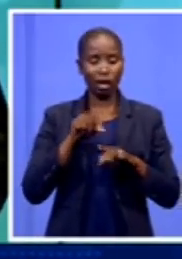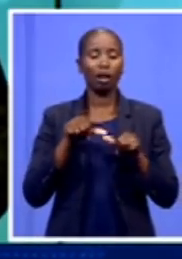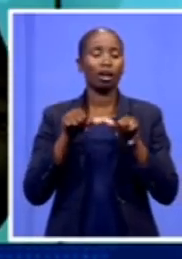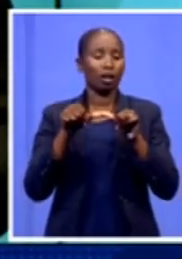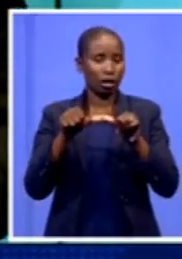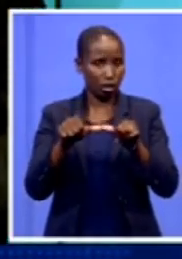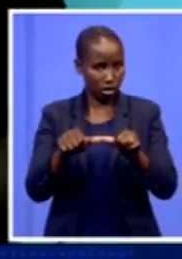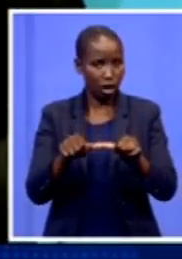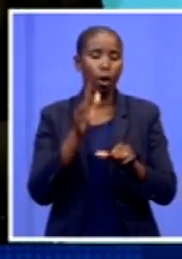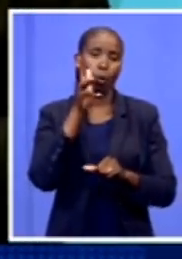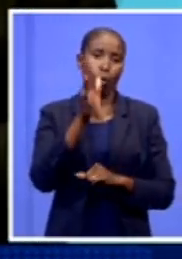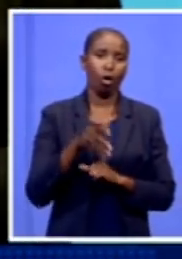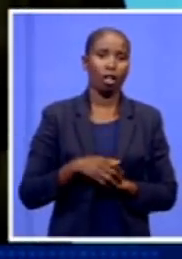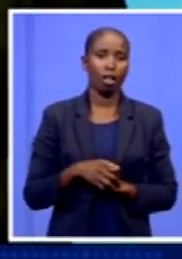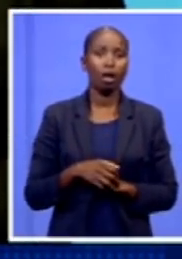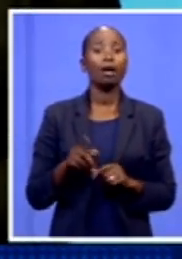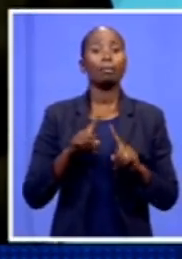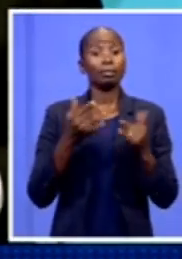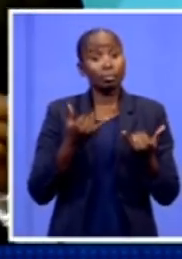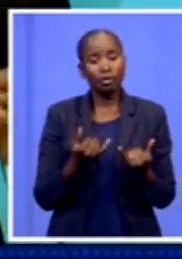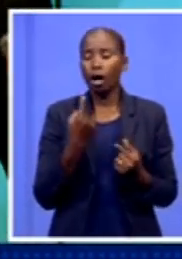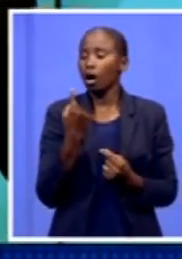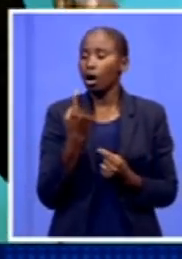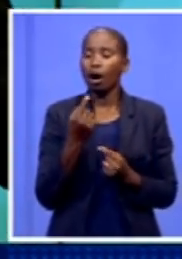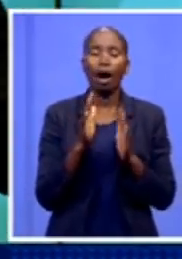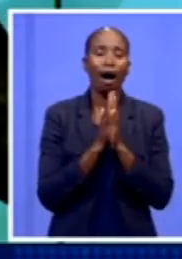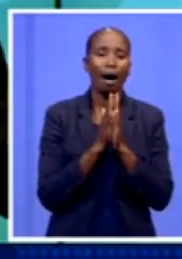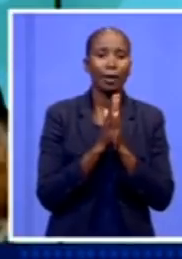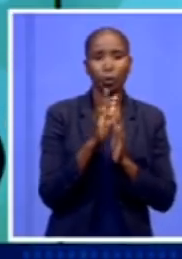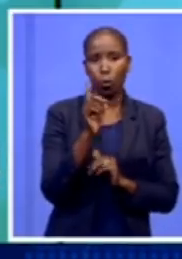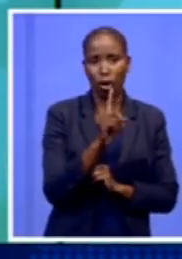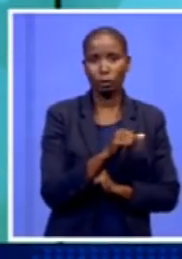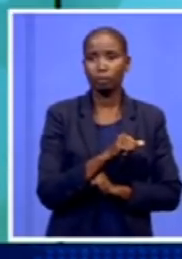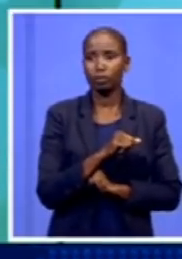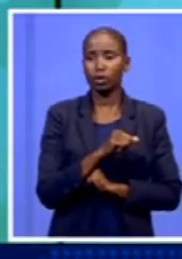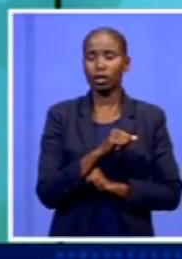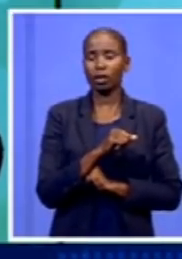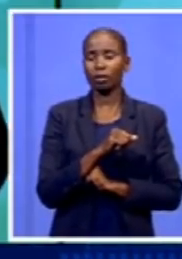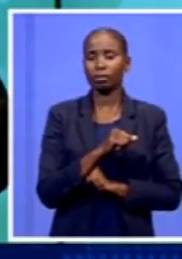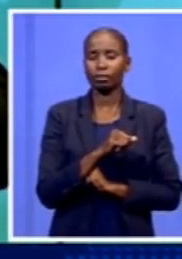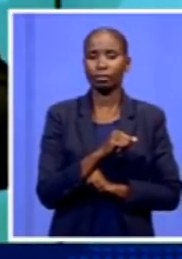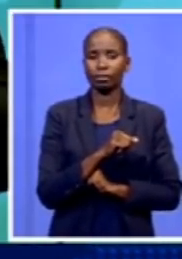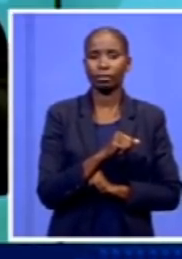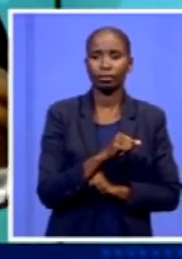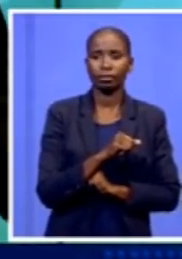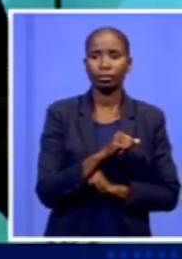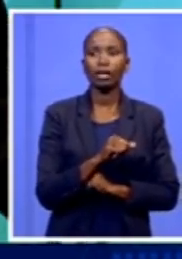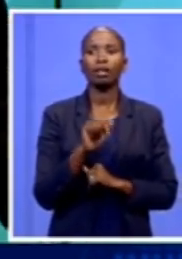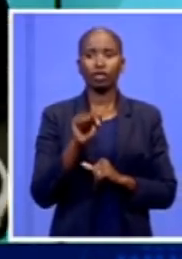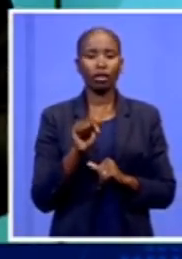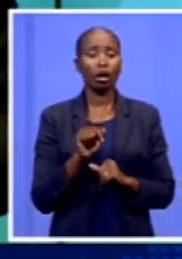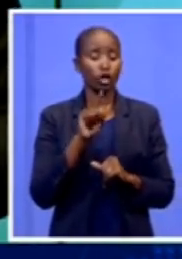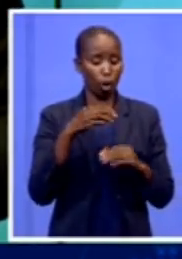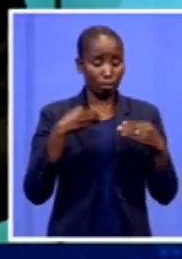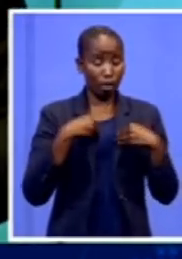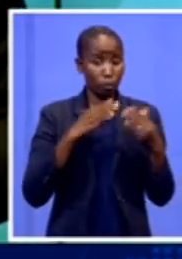asked for is that the TRIPS waiver should be done within a set period of time so as to enable those